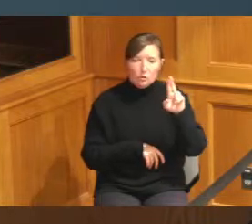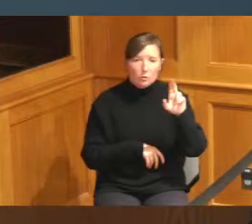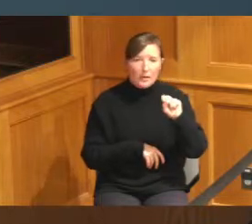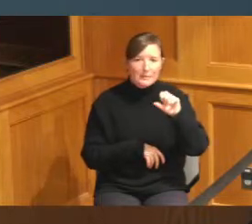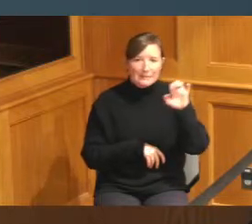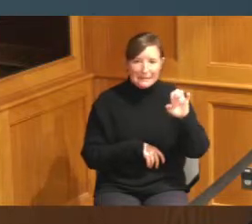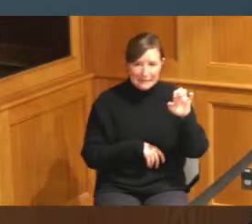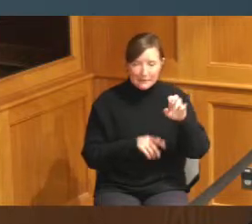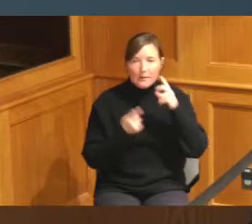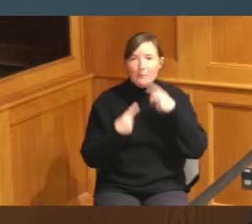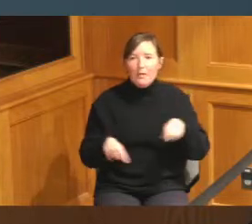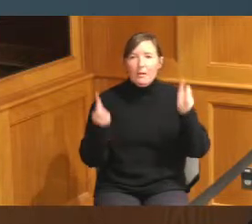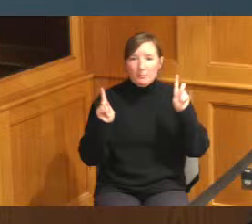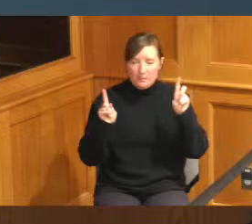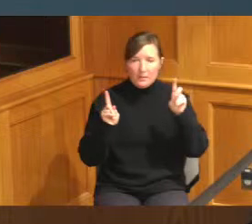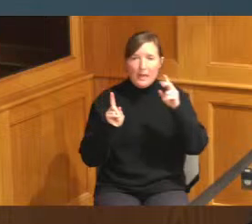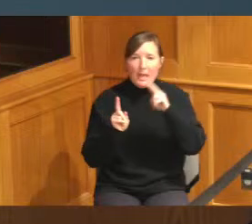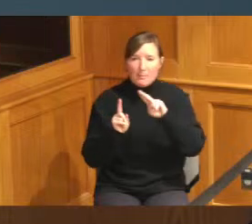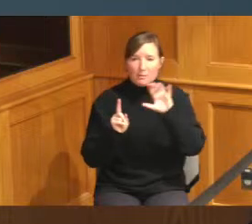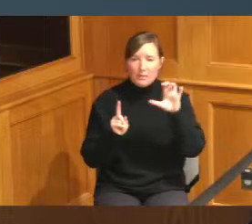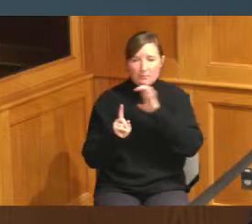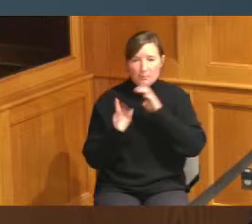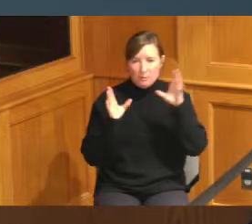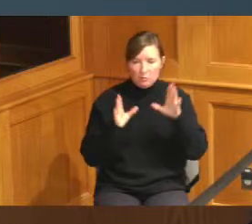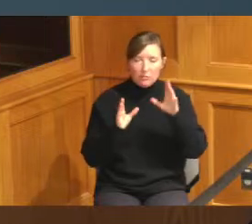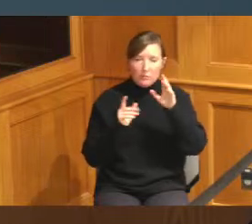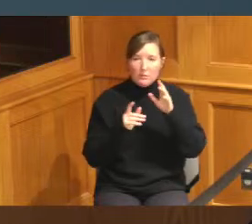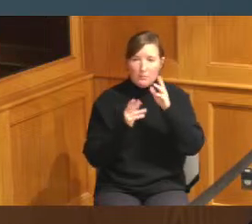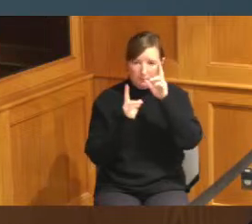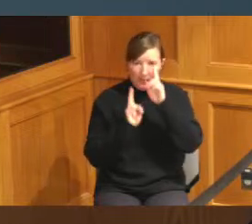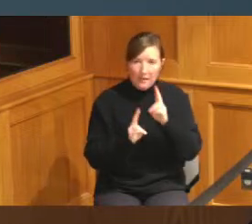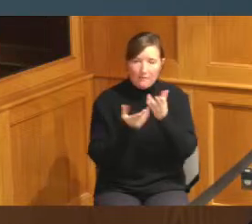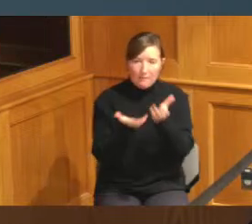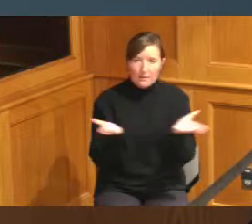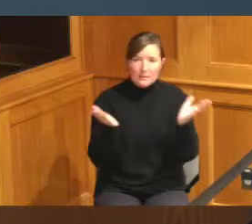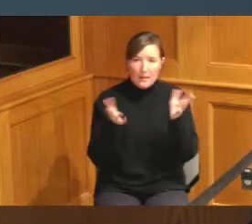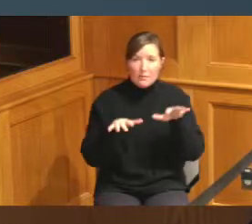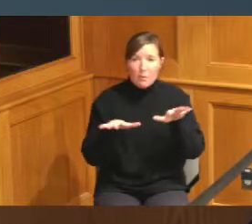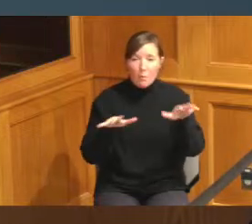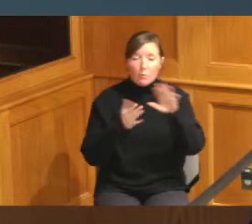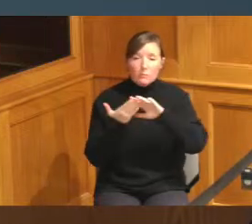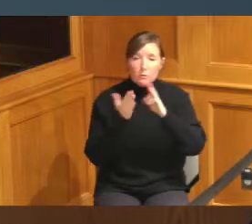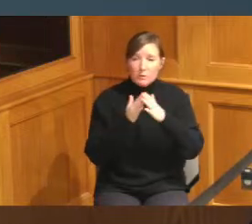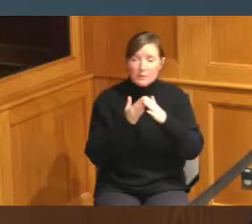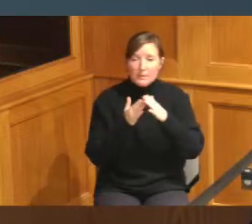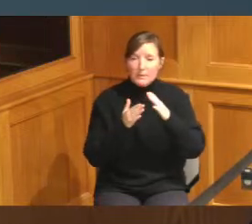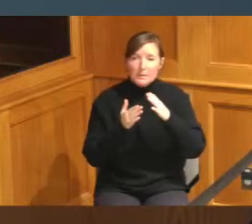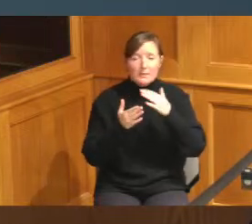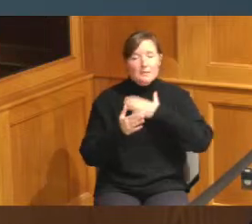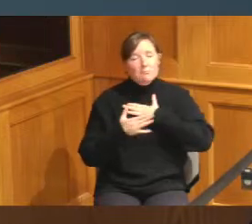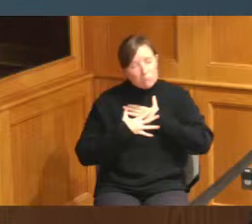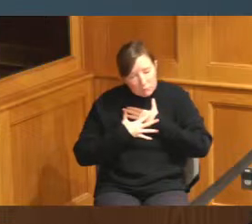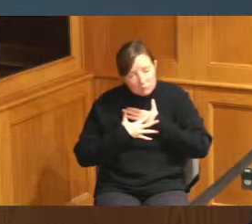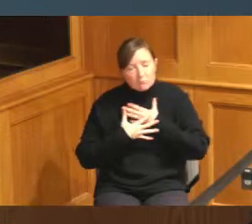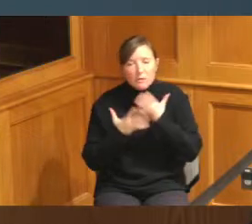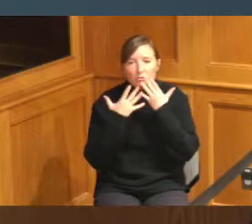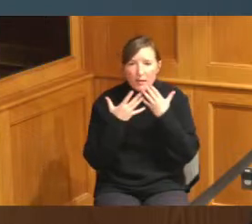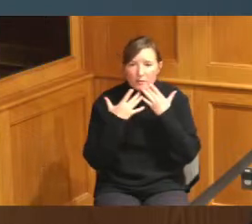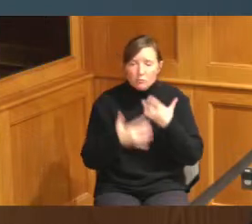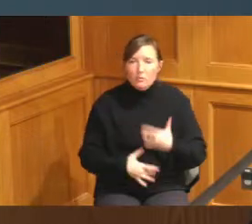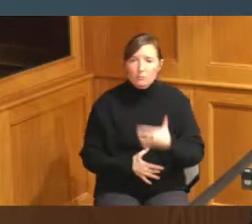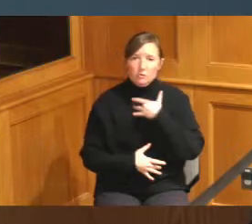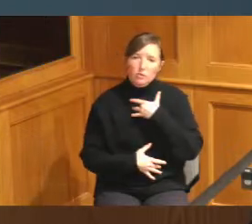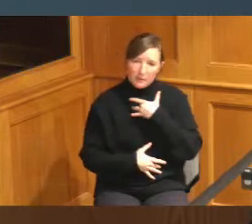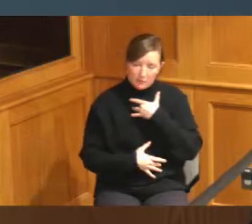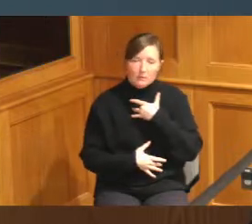Therefore, be it proclaimed that the Hamilton County Commissioners, on behalf of its residents and the entire community, hereby extends its deepest gratitude and